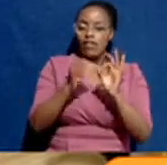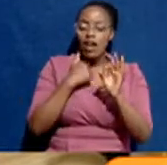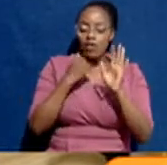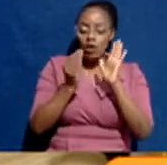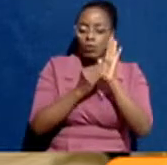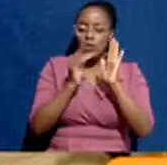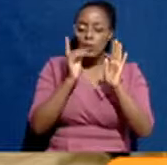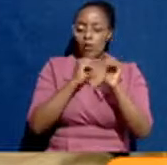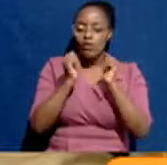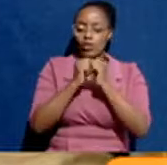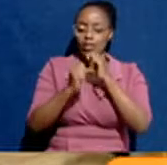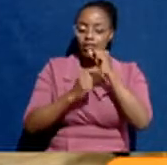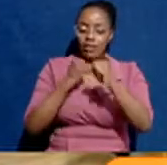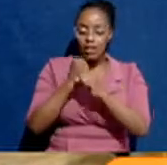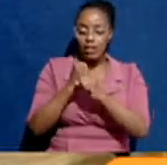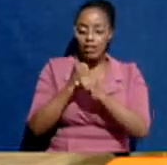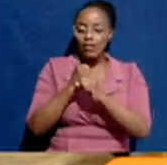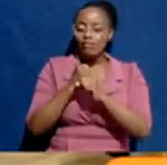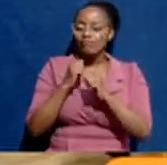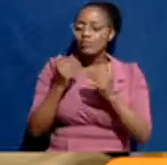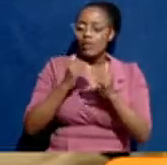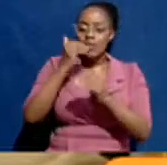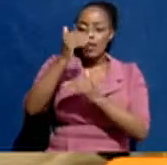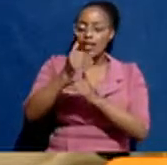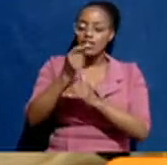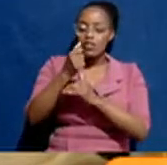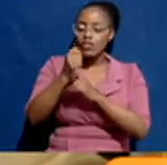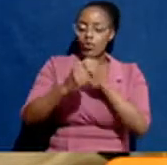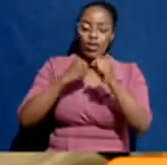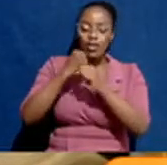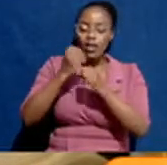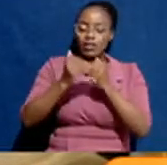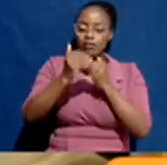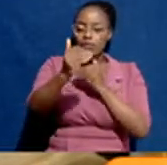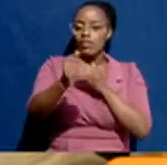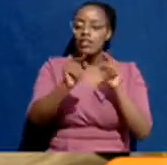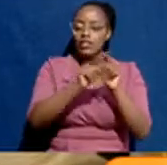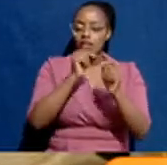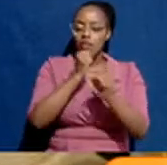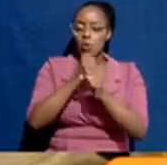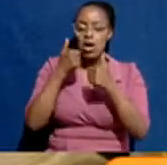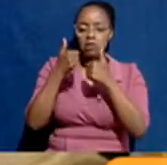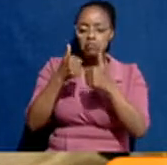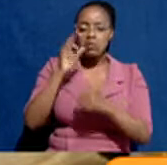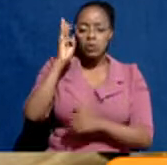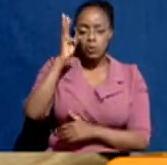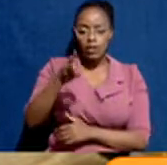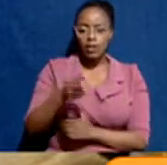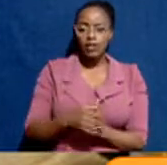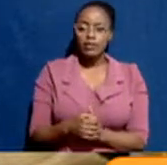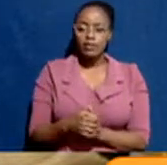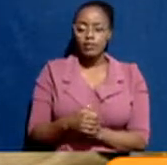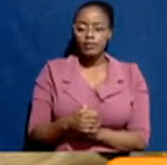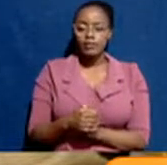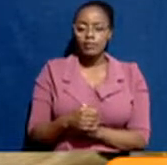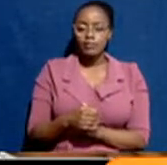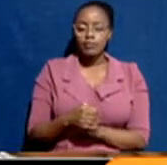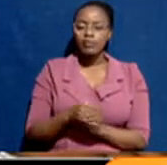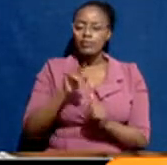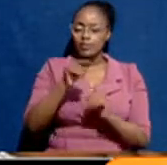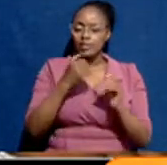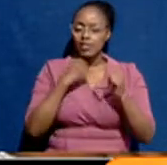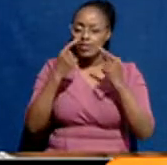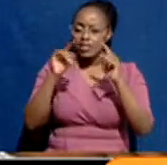record time of 10 years, how about the next few years ahead? It will really work well. Okay. Prof, has this